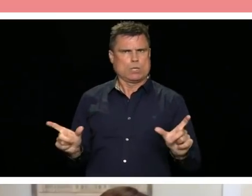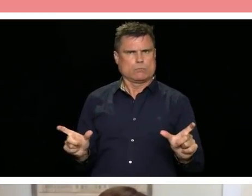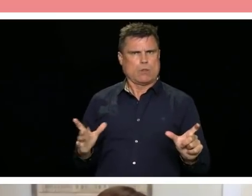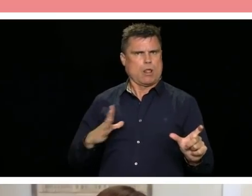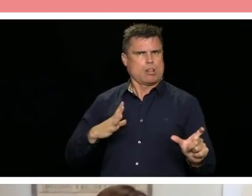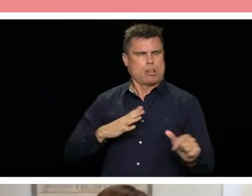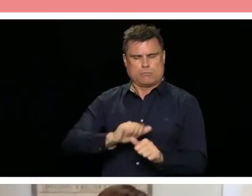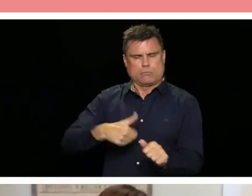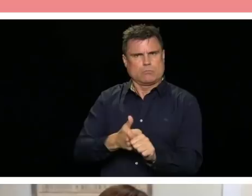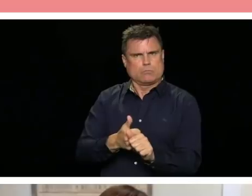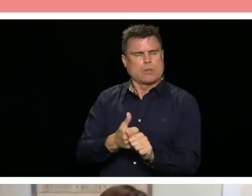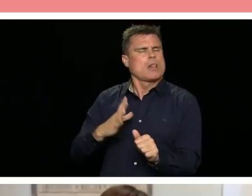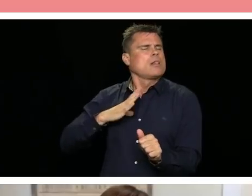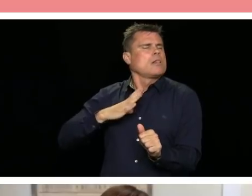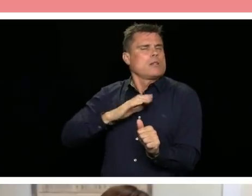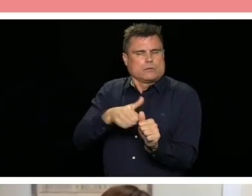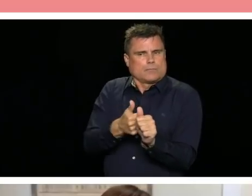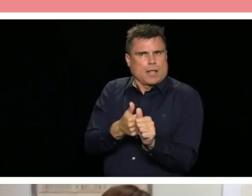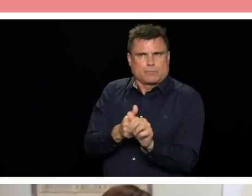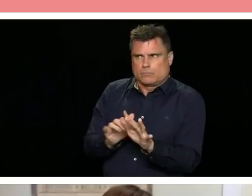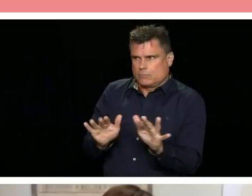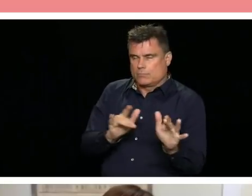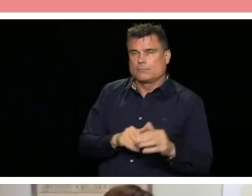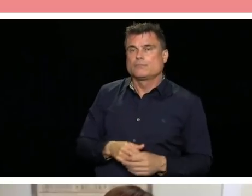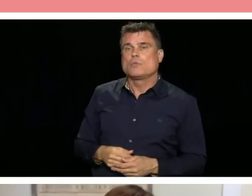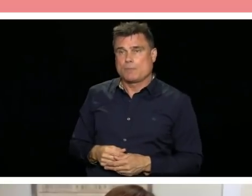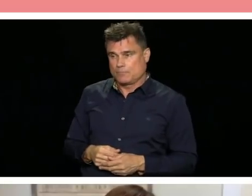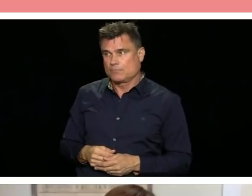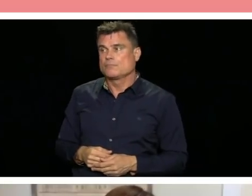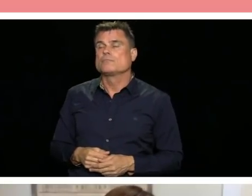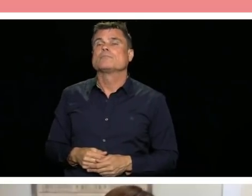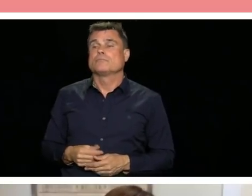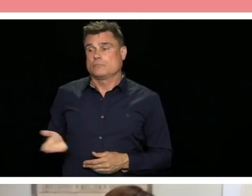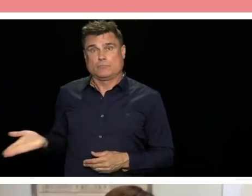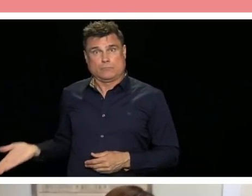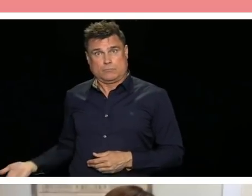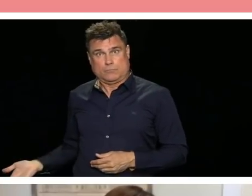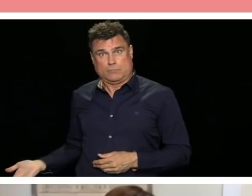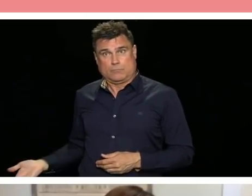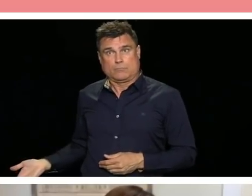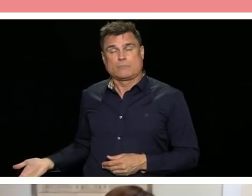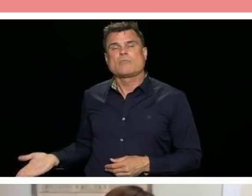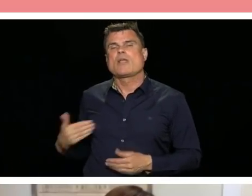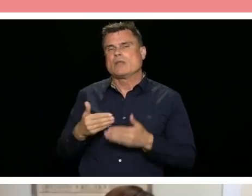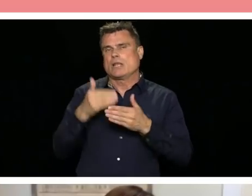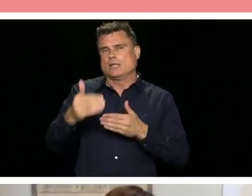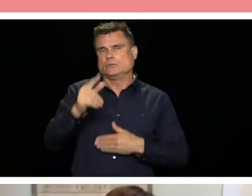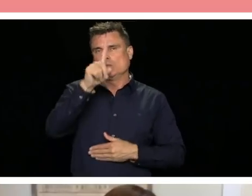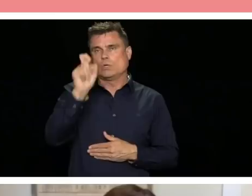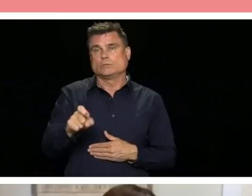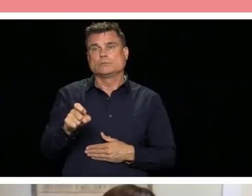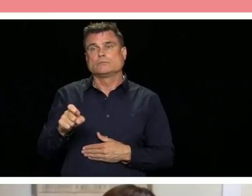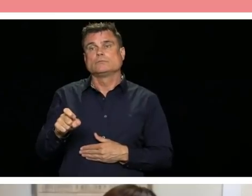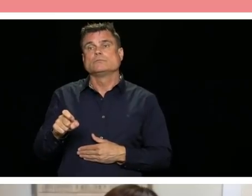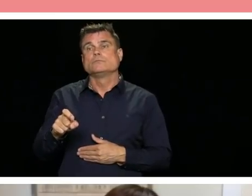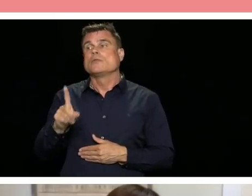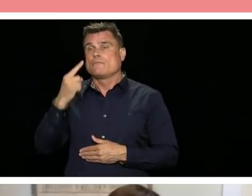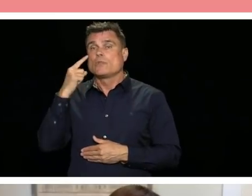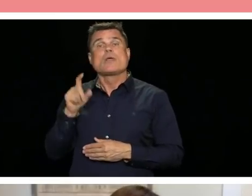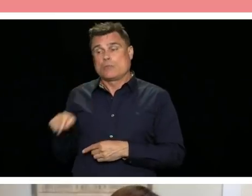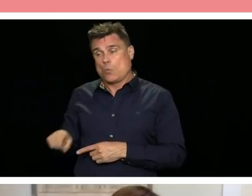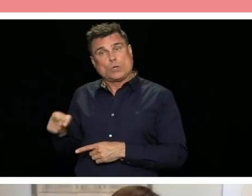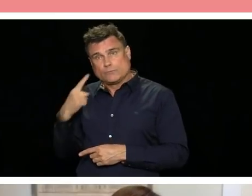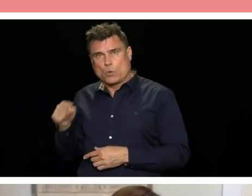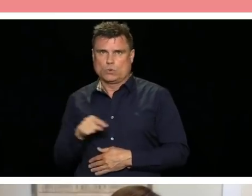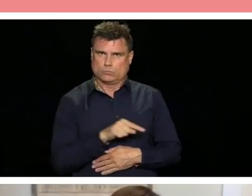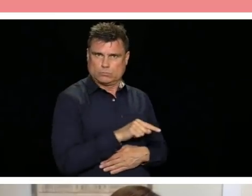it's not really my question, but one I'm going to read out, is for Minister Chen, and it's from Teresa from Nelson.